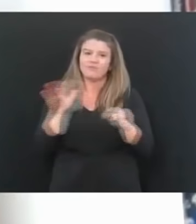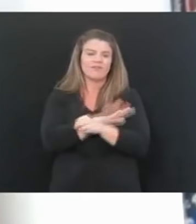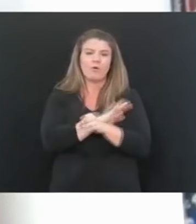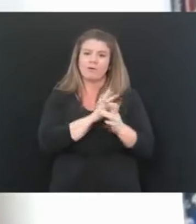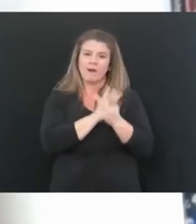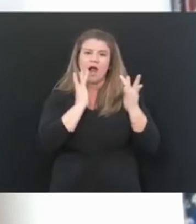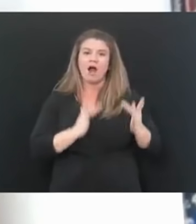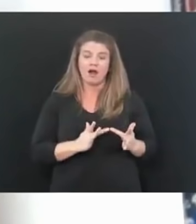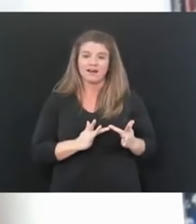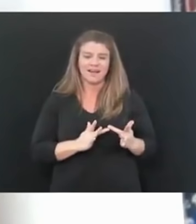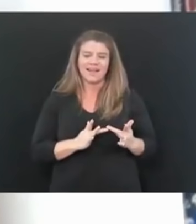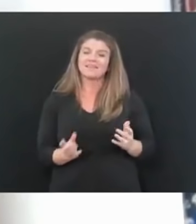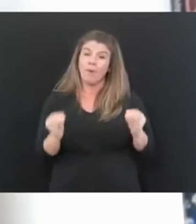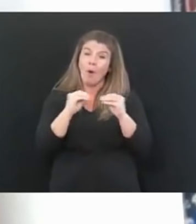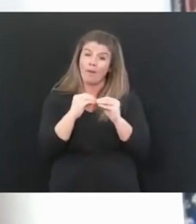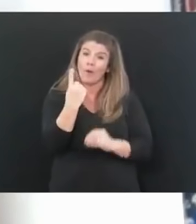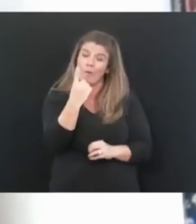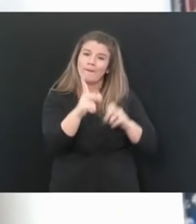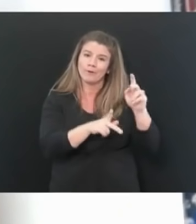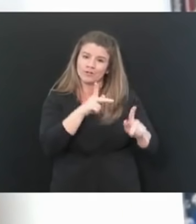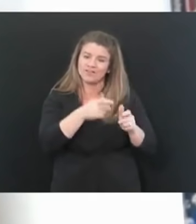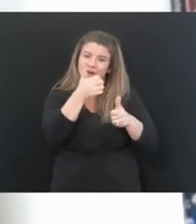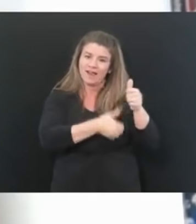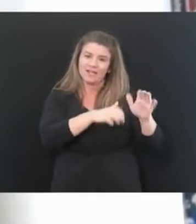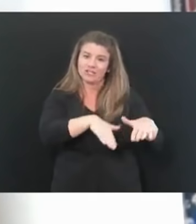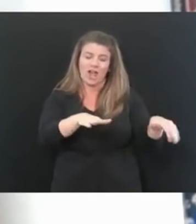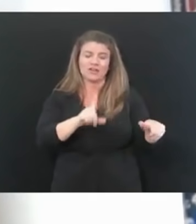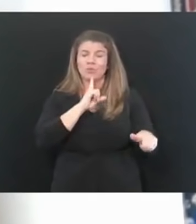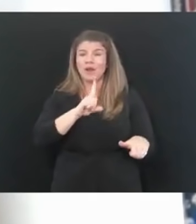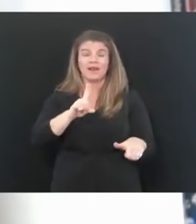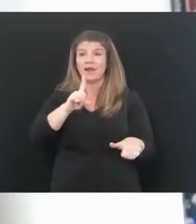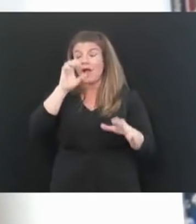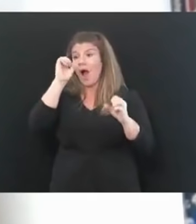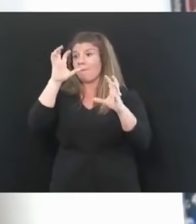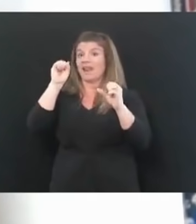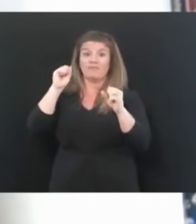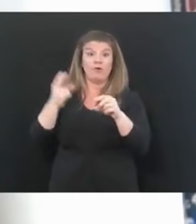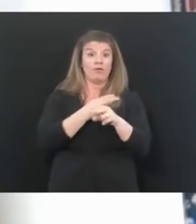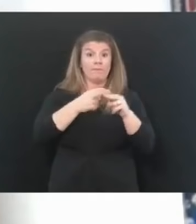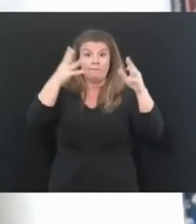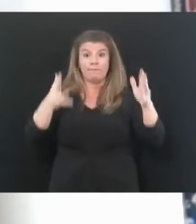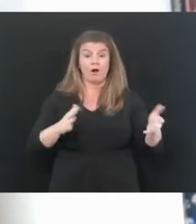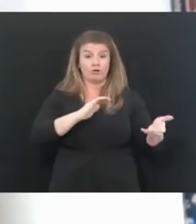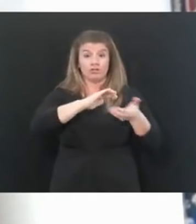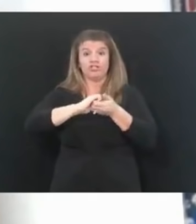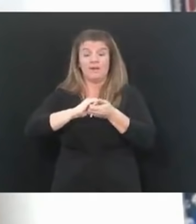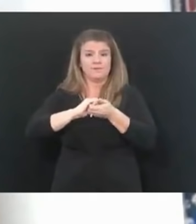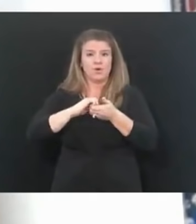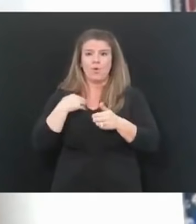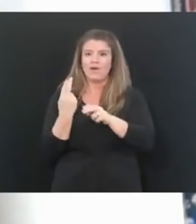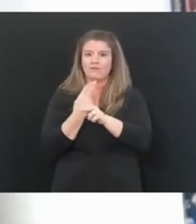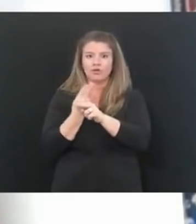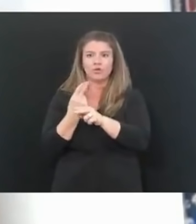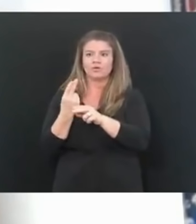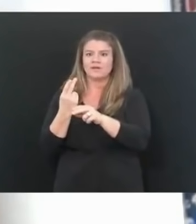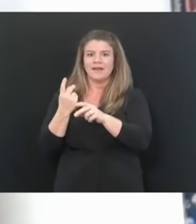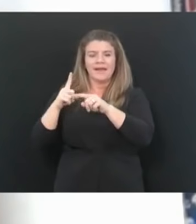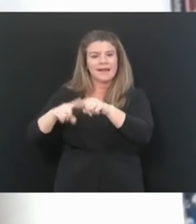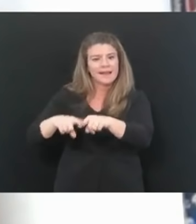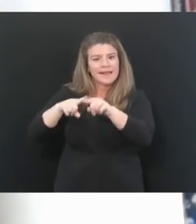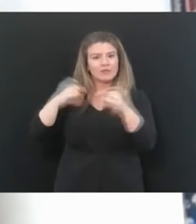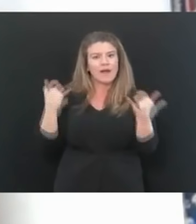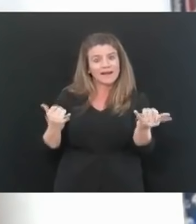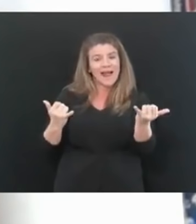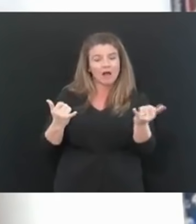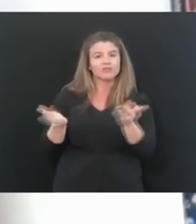it is a whole lot more than one per child. It is unbelievable the partnerships we've leaned on during this time. So on behalf